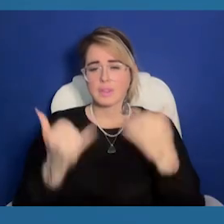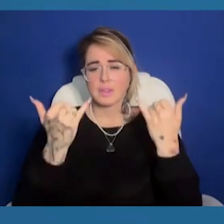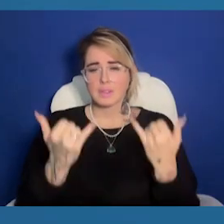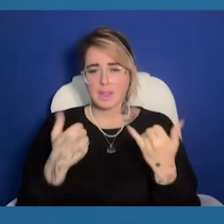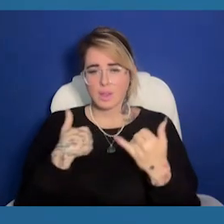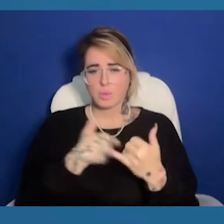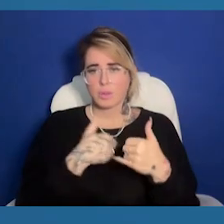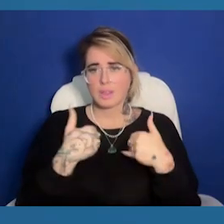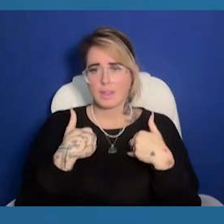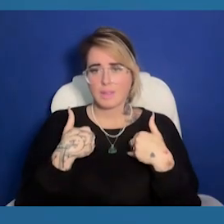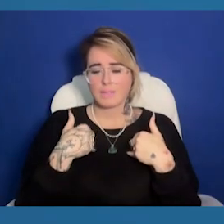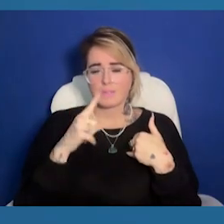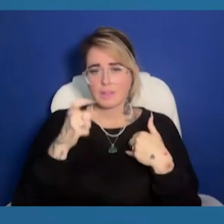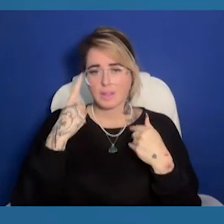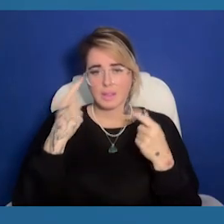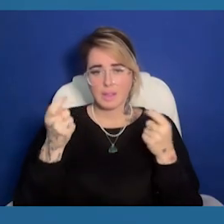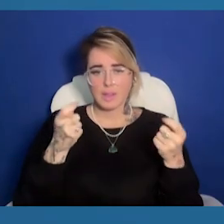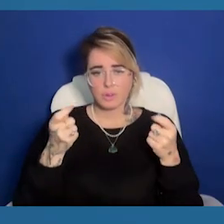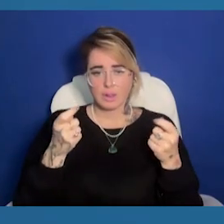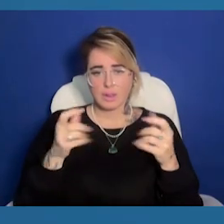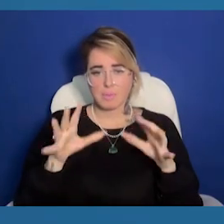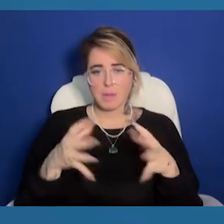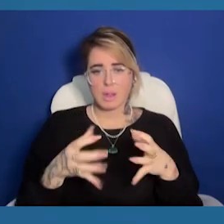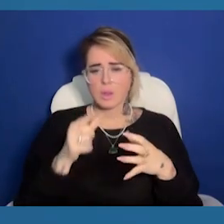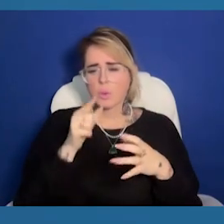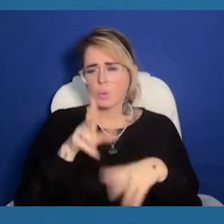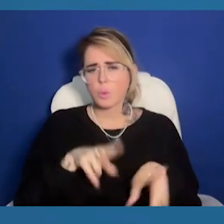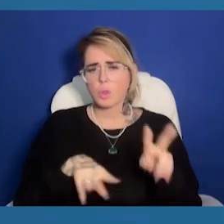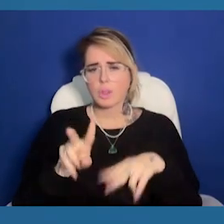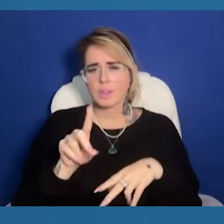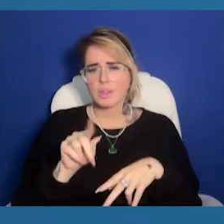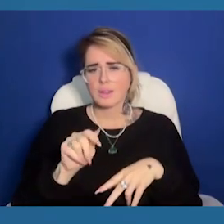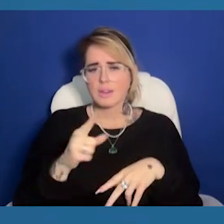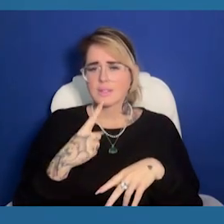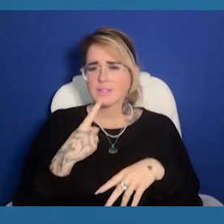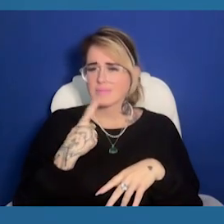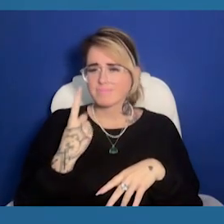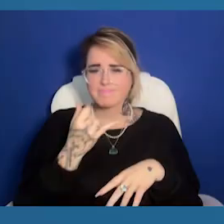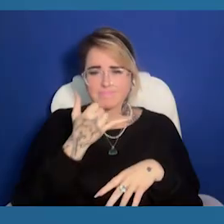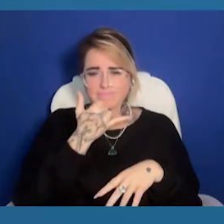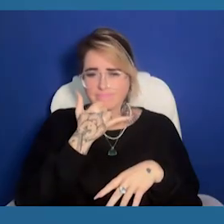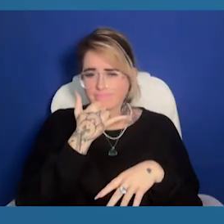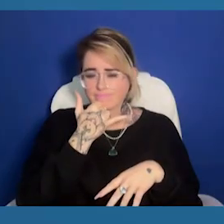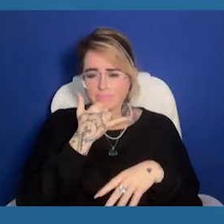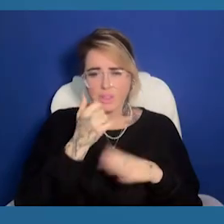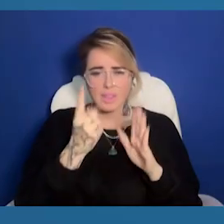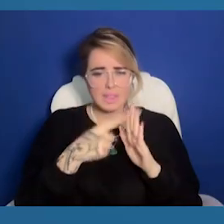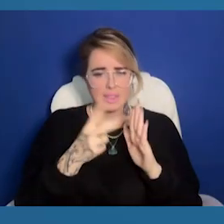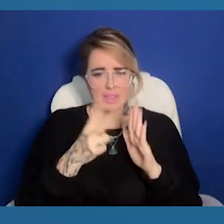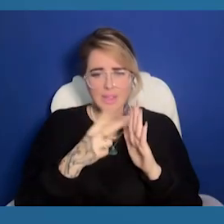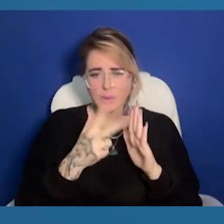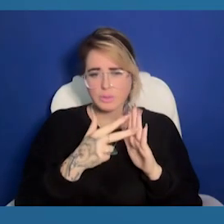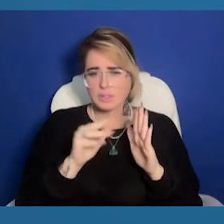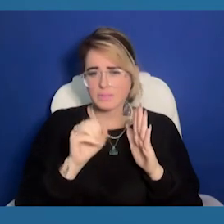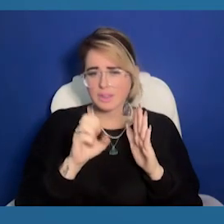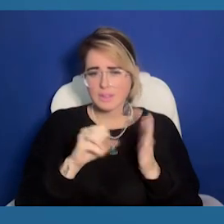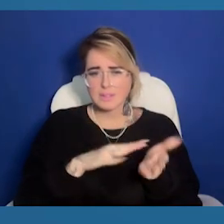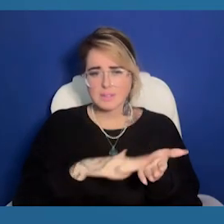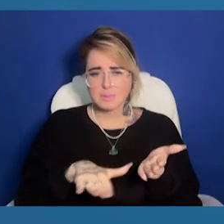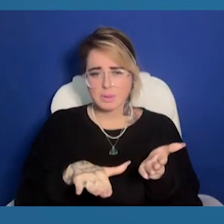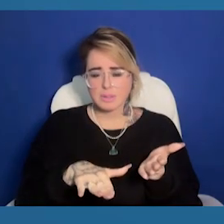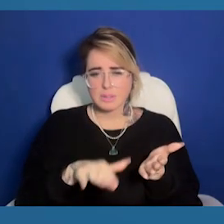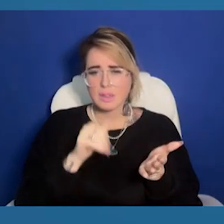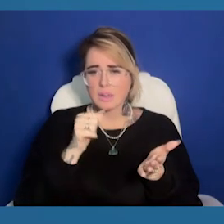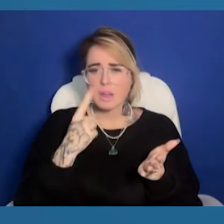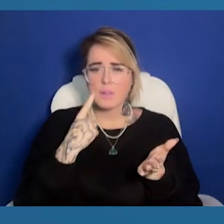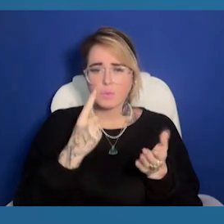a governing body that looked at the data and said something is wrong when thousands of cases are getting dismissed, not for the substance